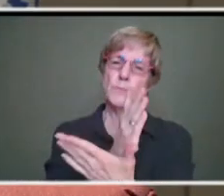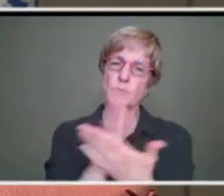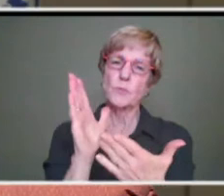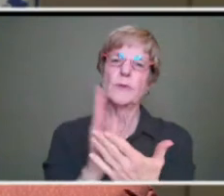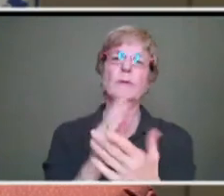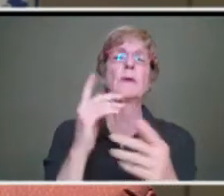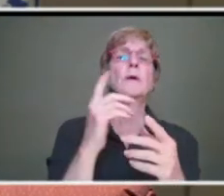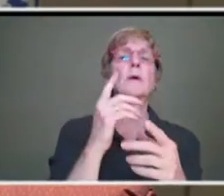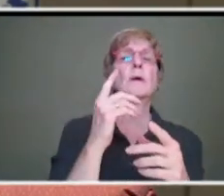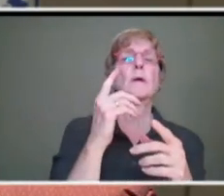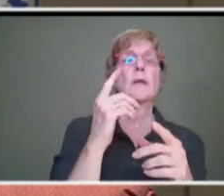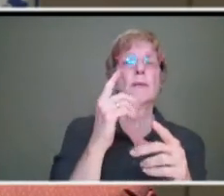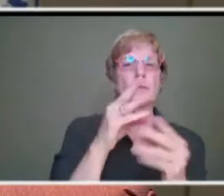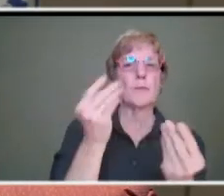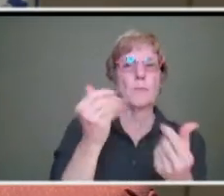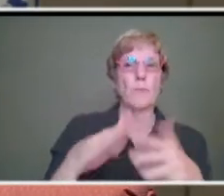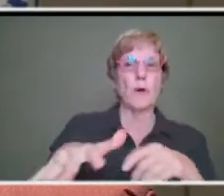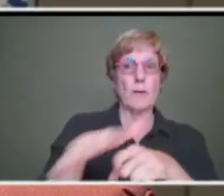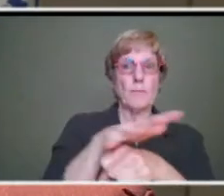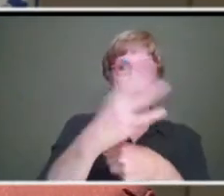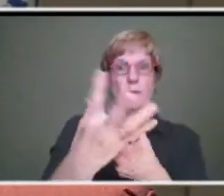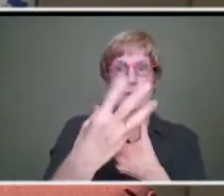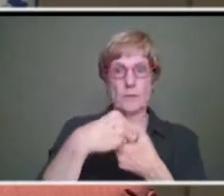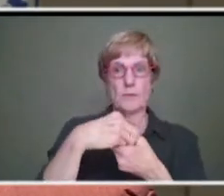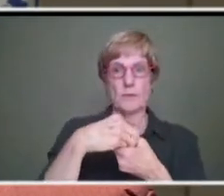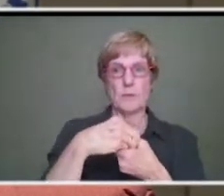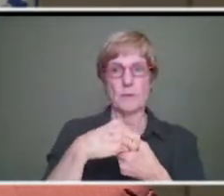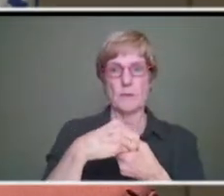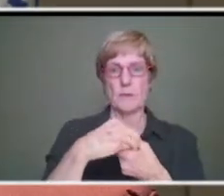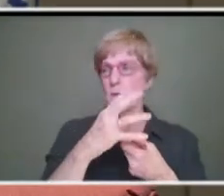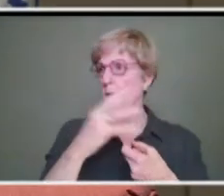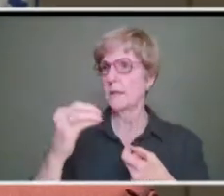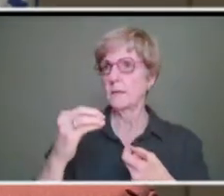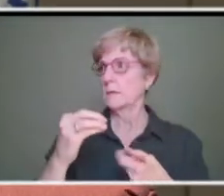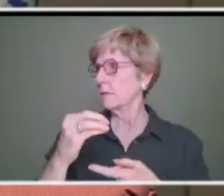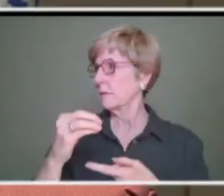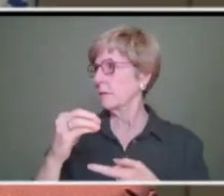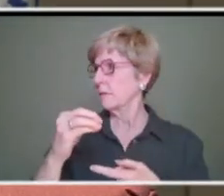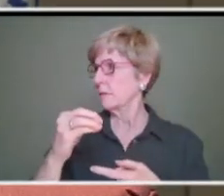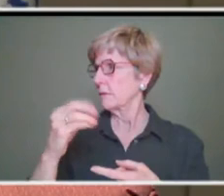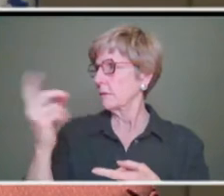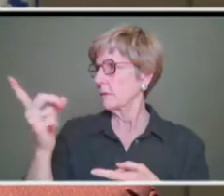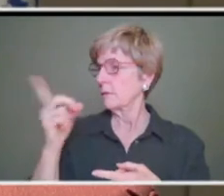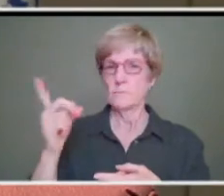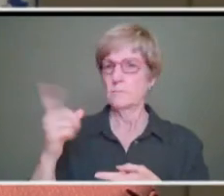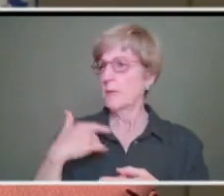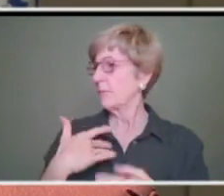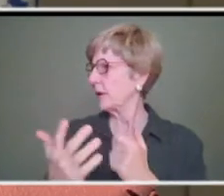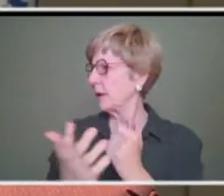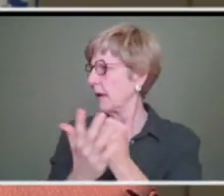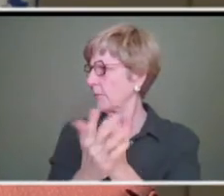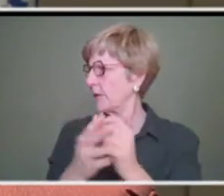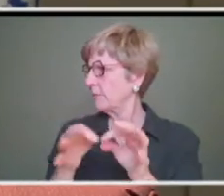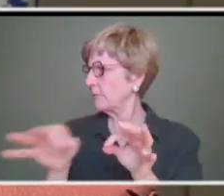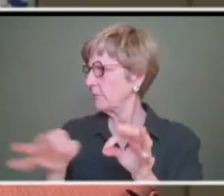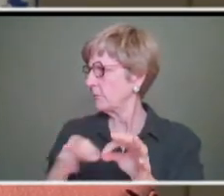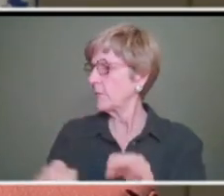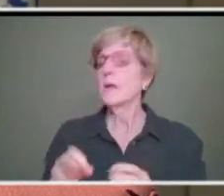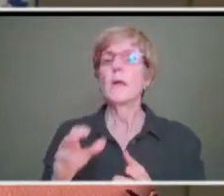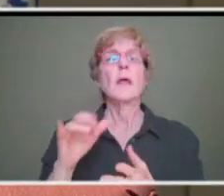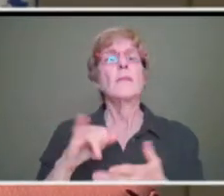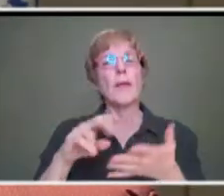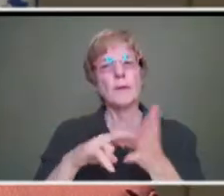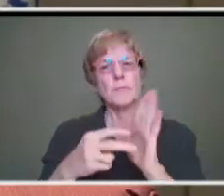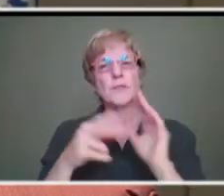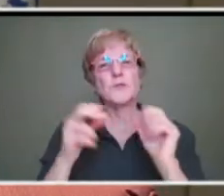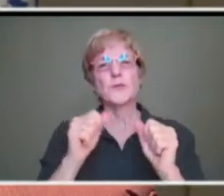property covered and the property Dave may he may have to help me with this but in particular it means you may